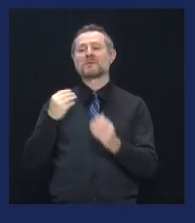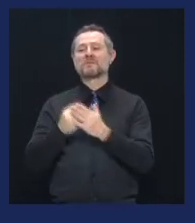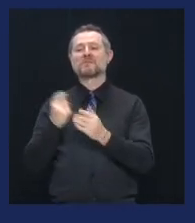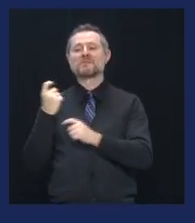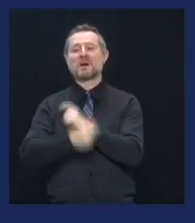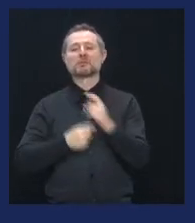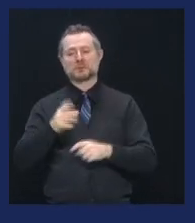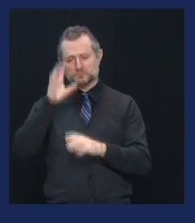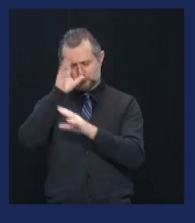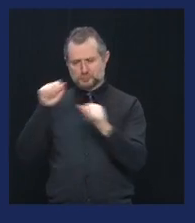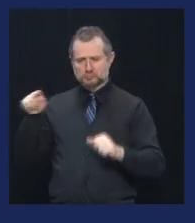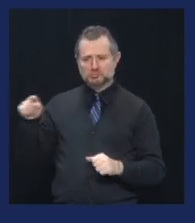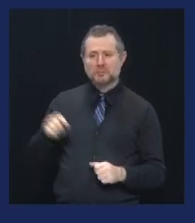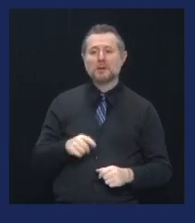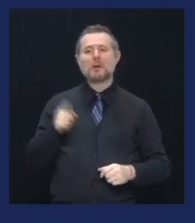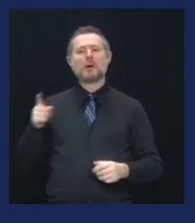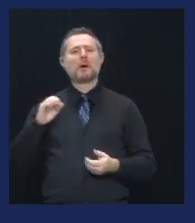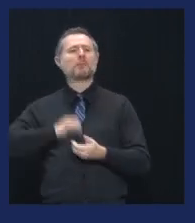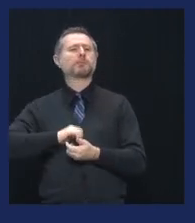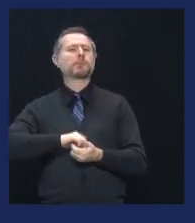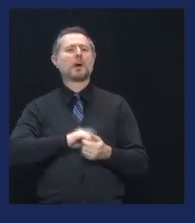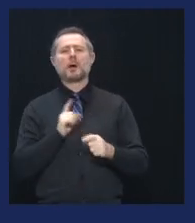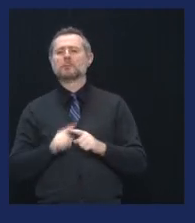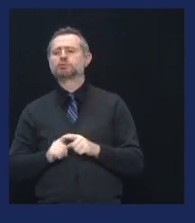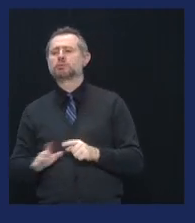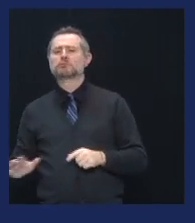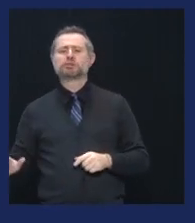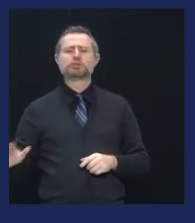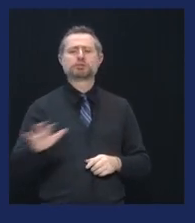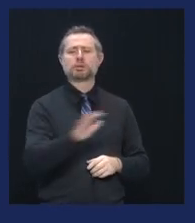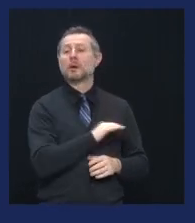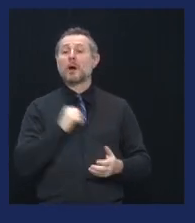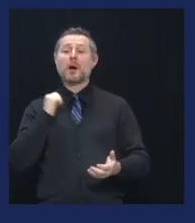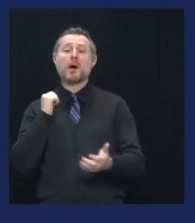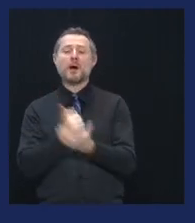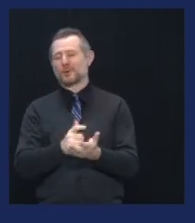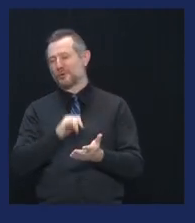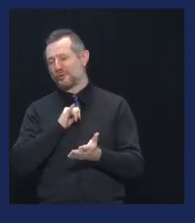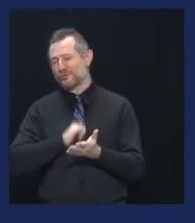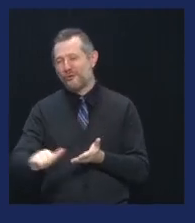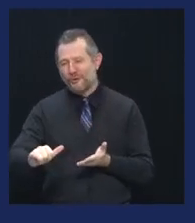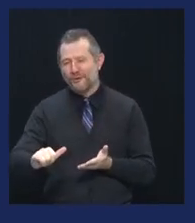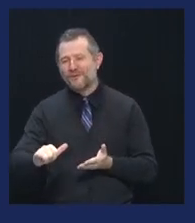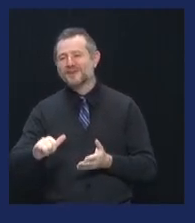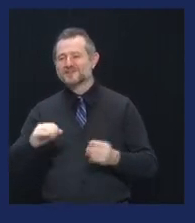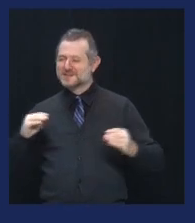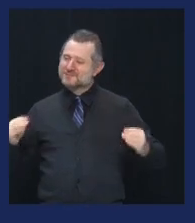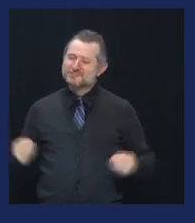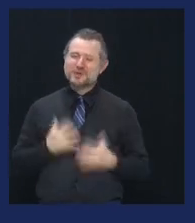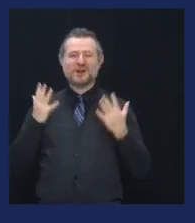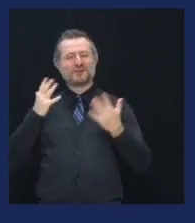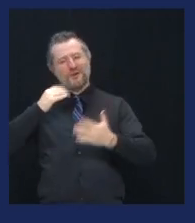groups, each playing a vital role in New York's vibrant art scene. The show will go on,